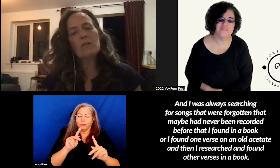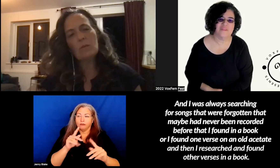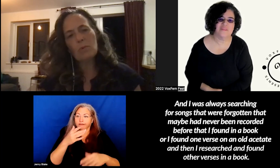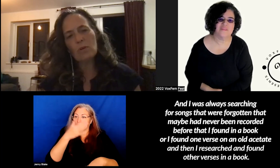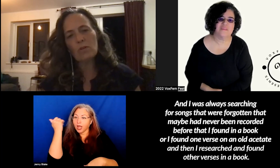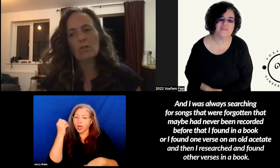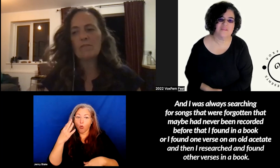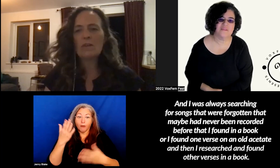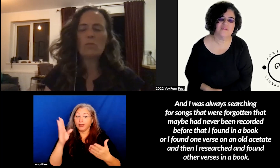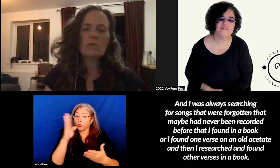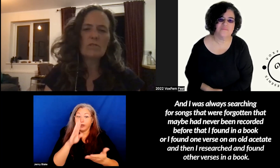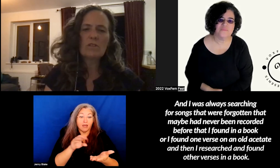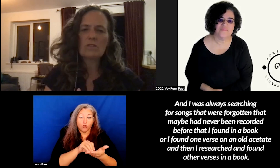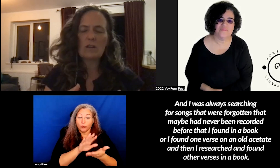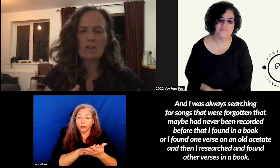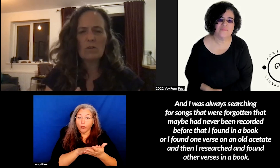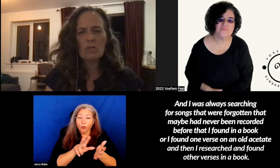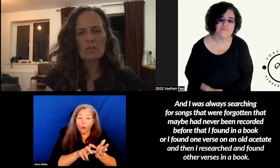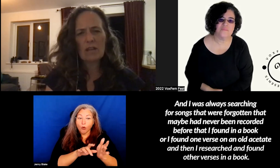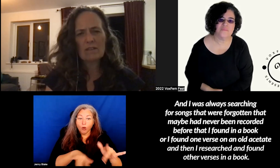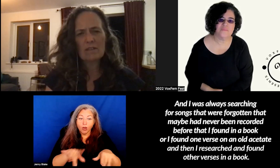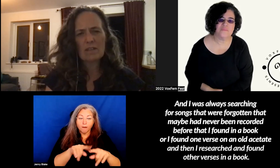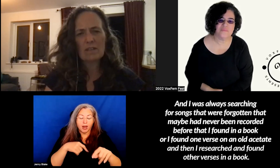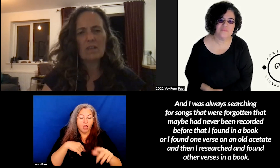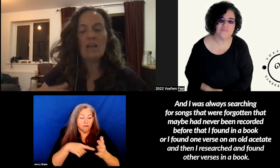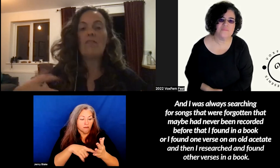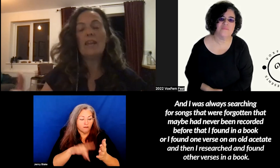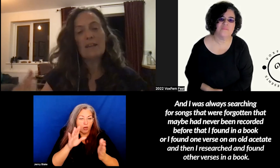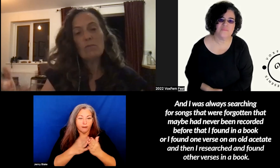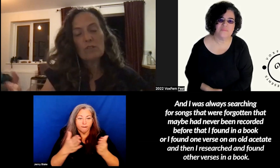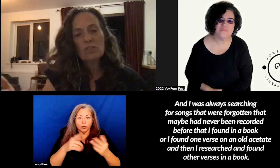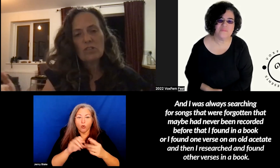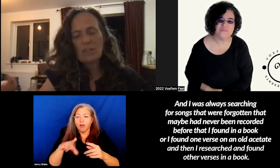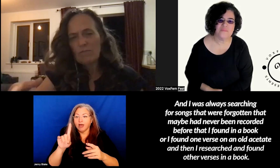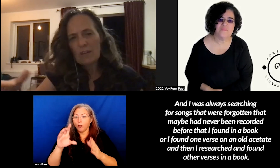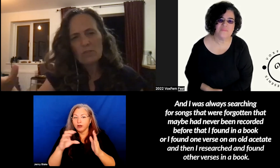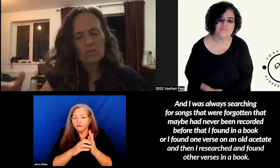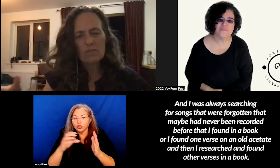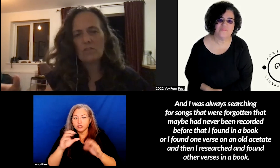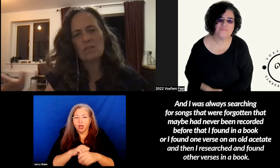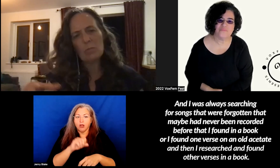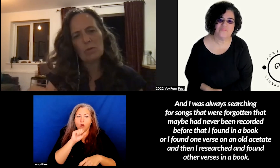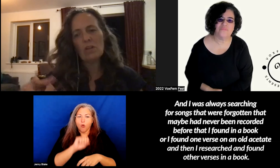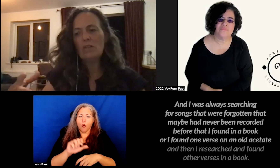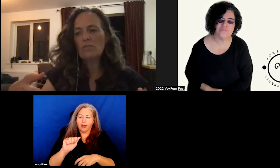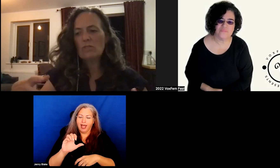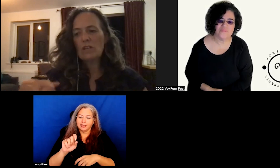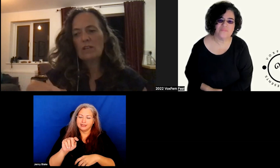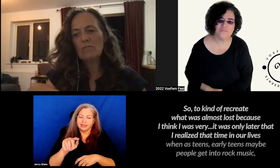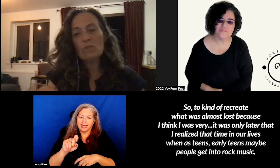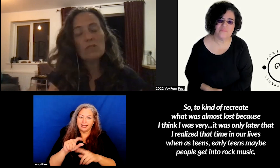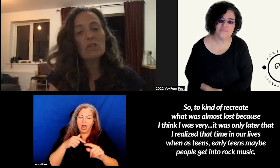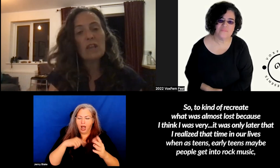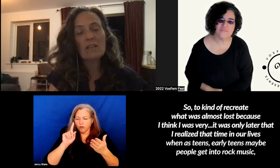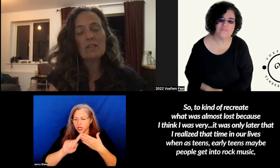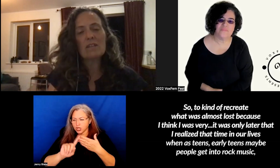I found in a book, or I found one verse on an old acetate, and then I researched and found other verses in a book. So to kind